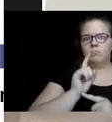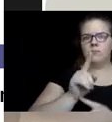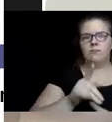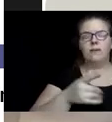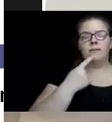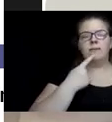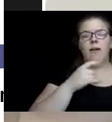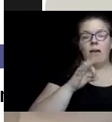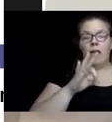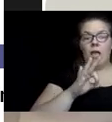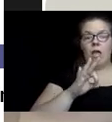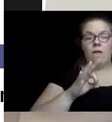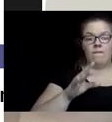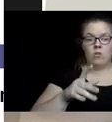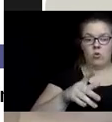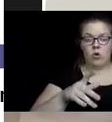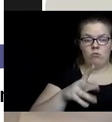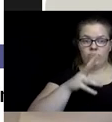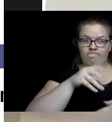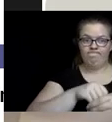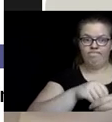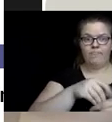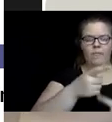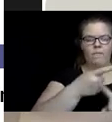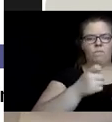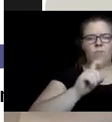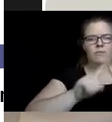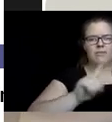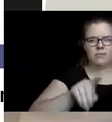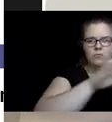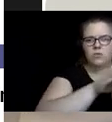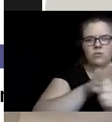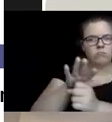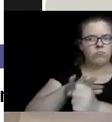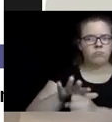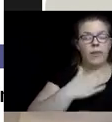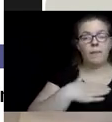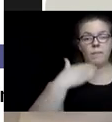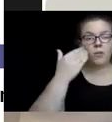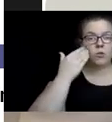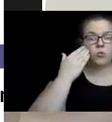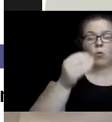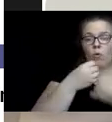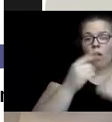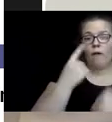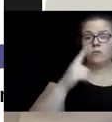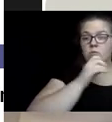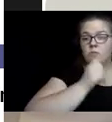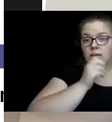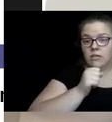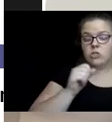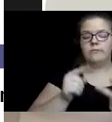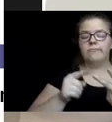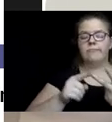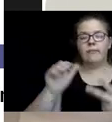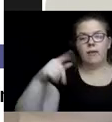you're tuning in from other counties, please know that Office for Aging and Adult Protective Services are